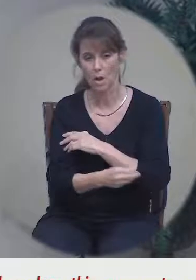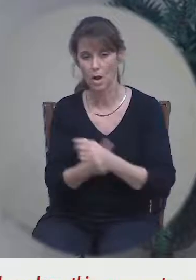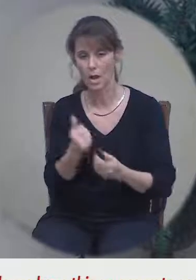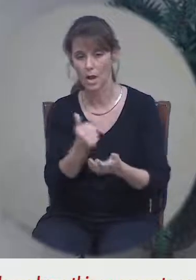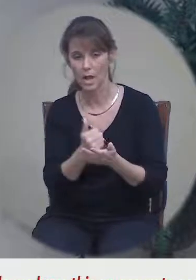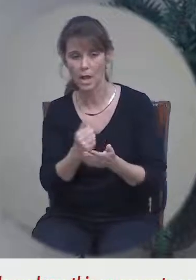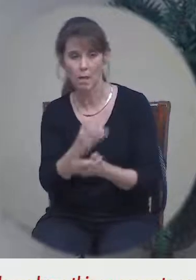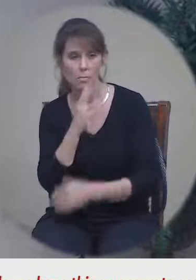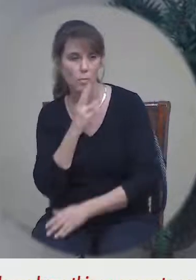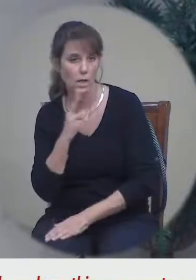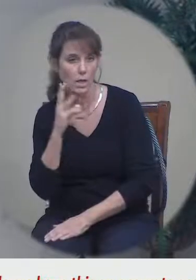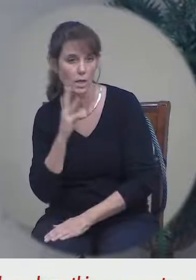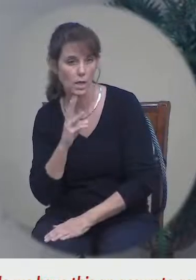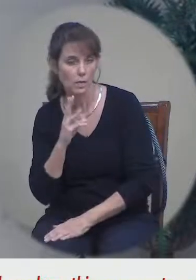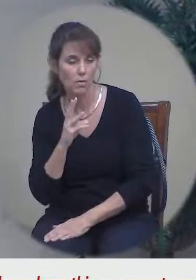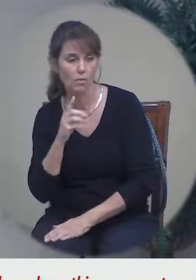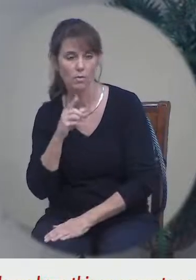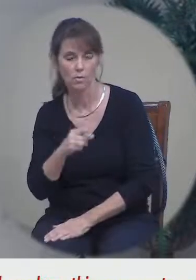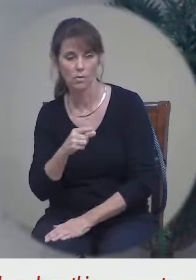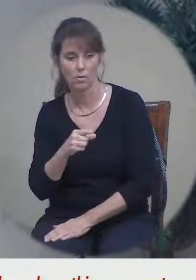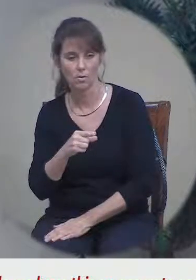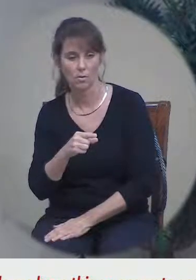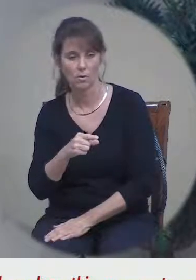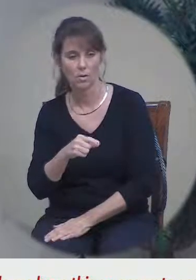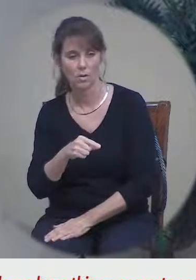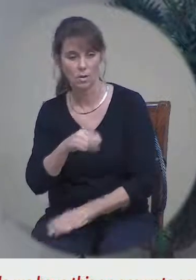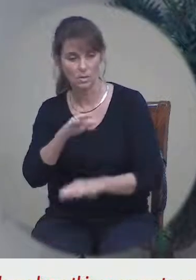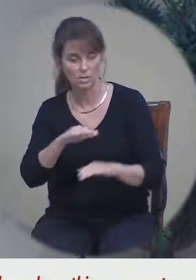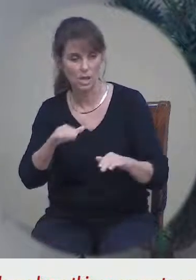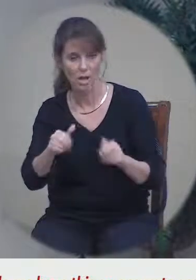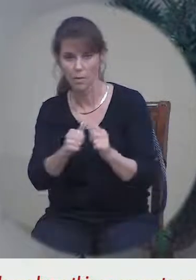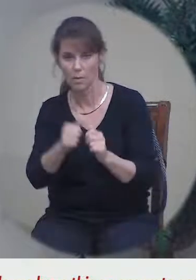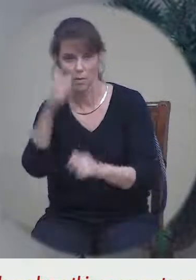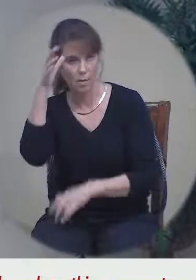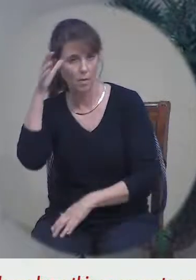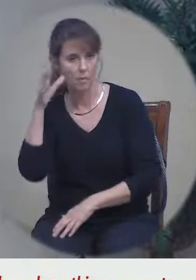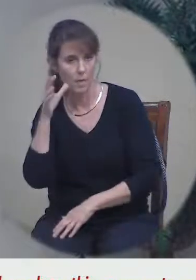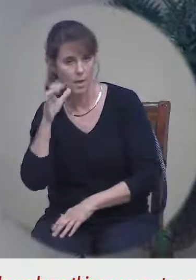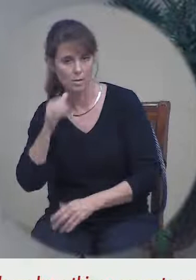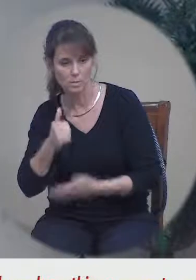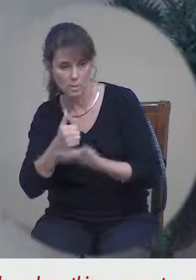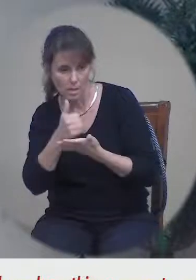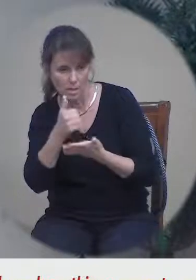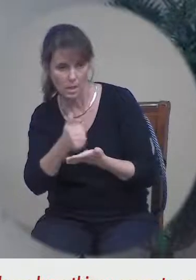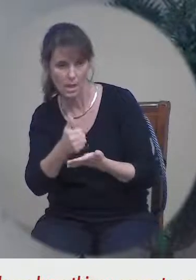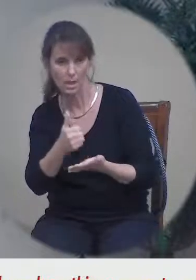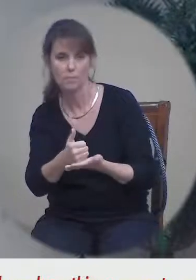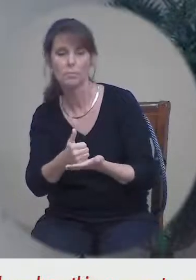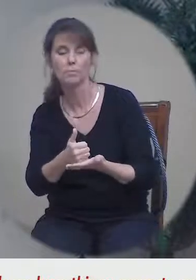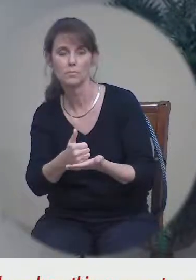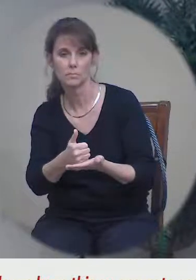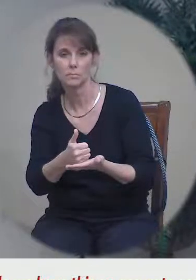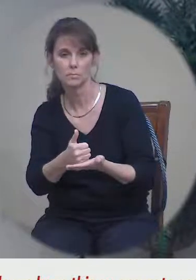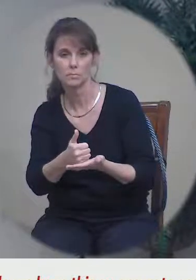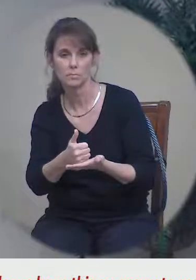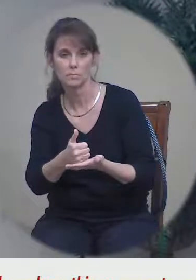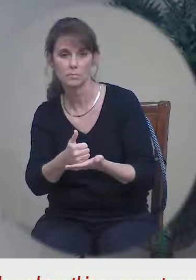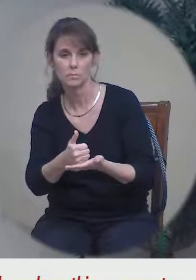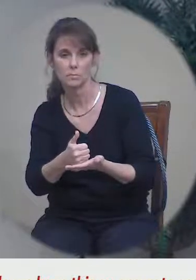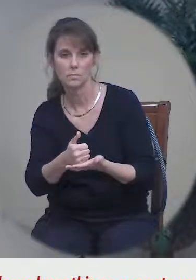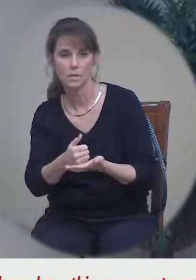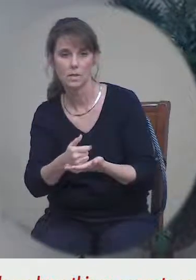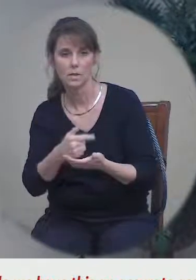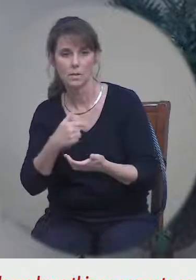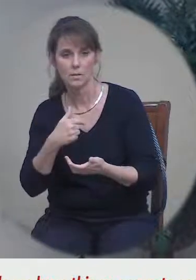my morsel alone and the orphan has not shared it, but from my youth he grew up with me as with a father, and from infancy